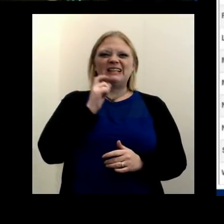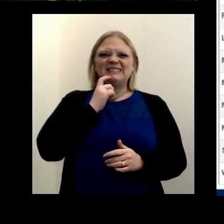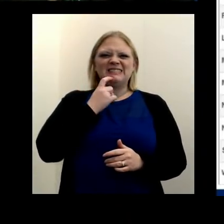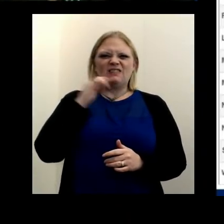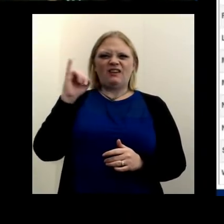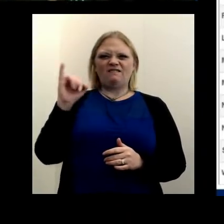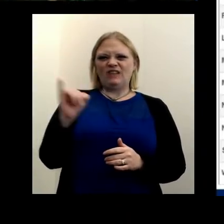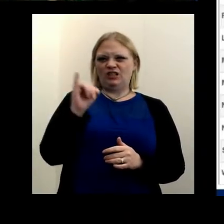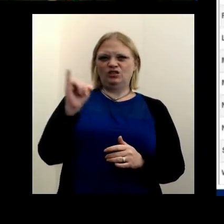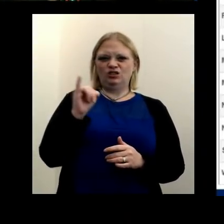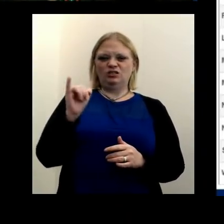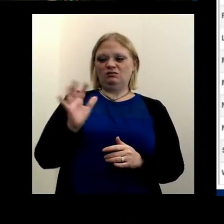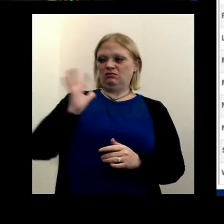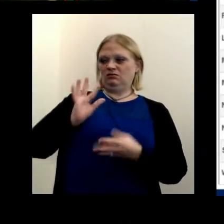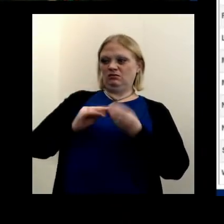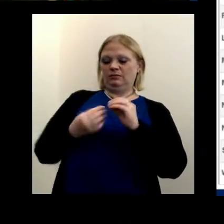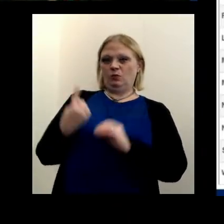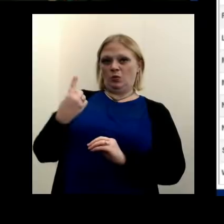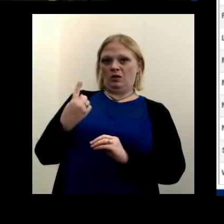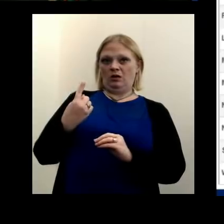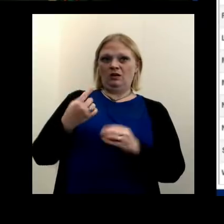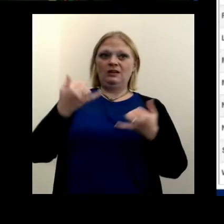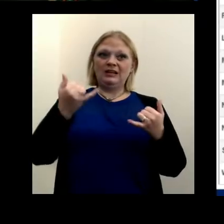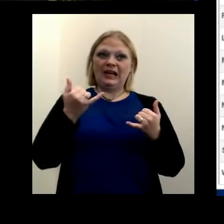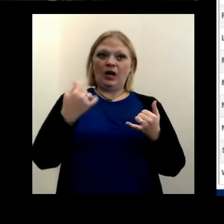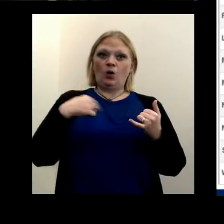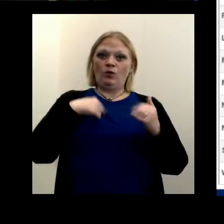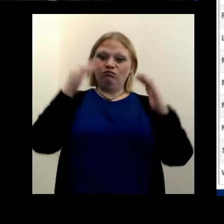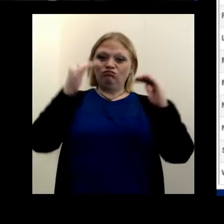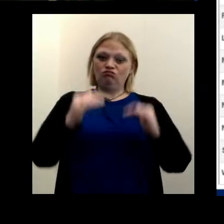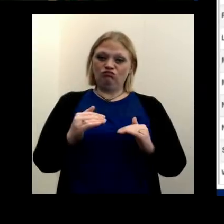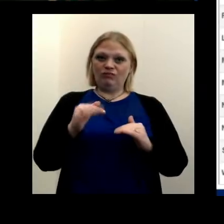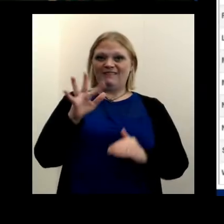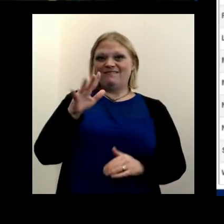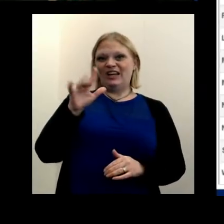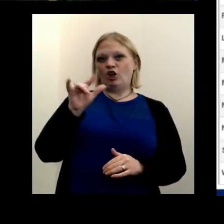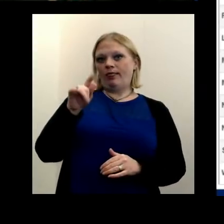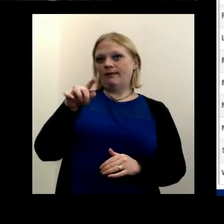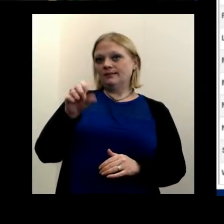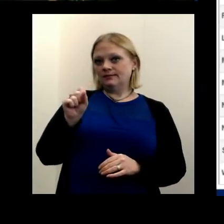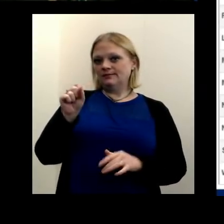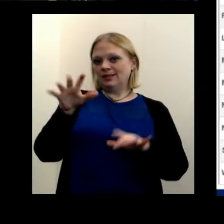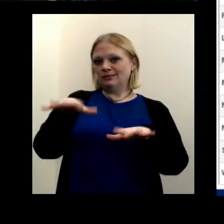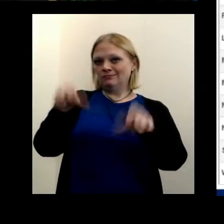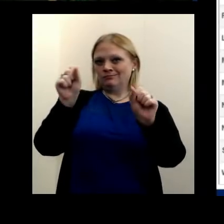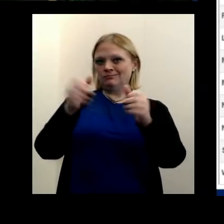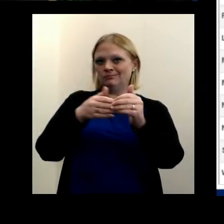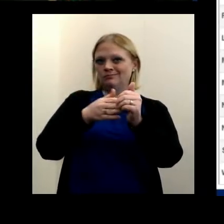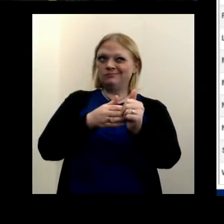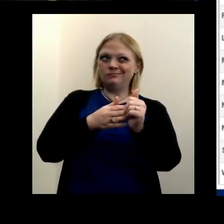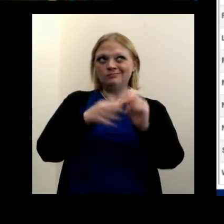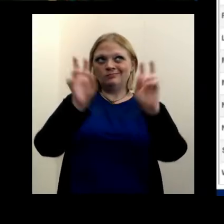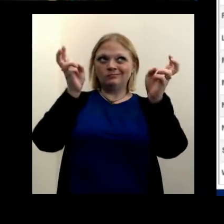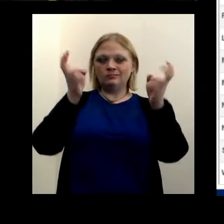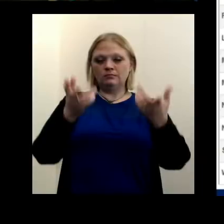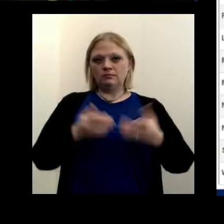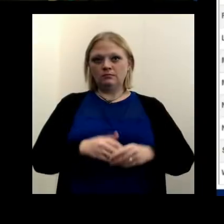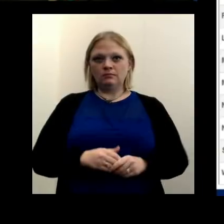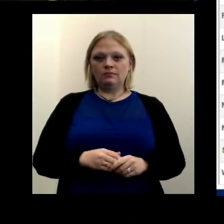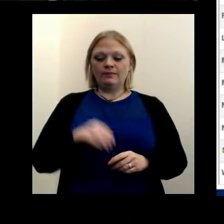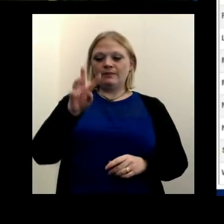we were number one. We actually have dropped. The Finger Lakes is now taken over the lead, so to speak,